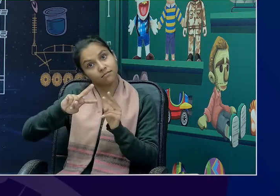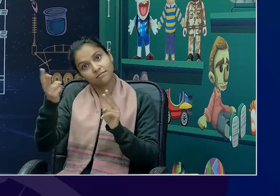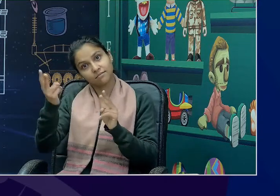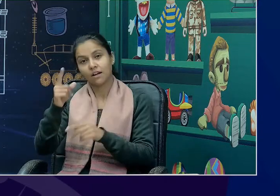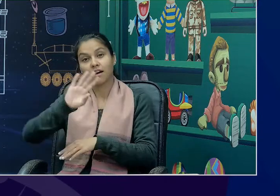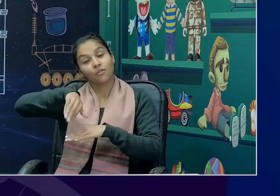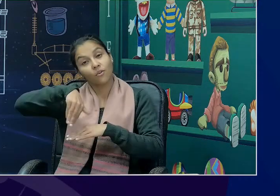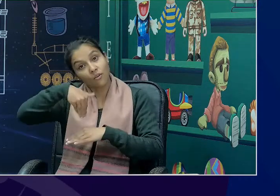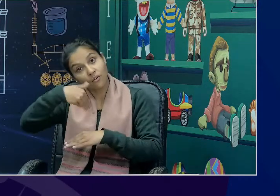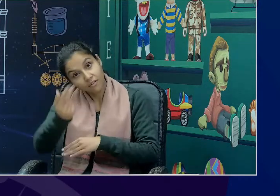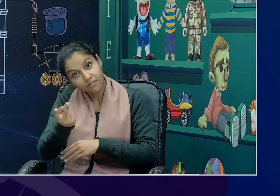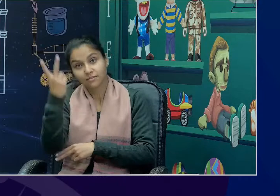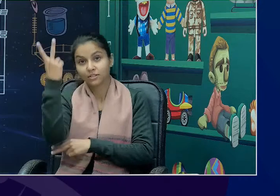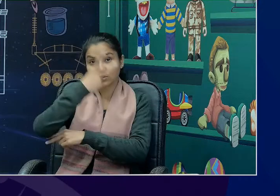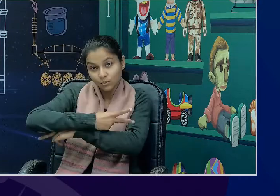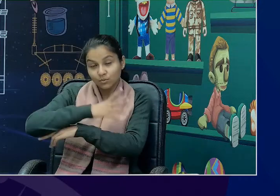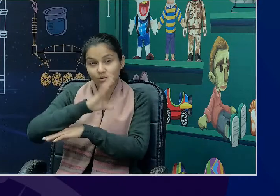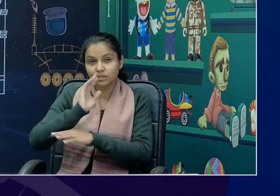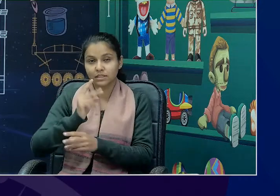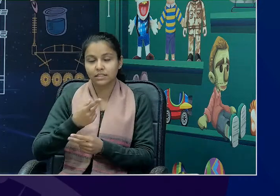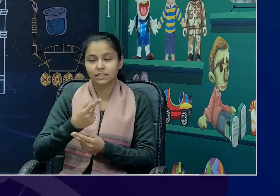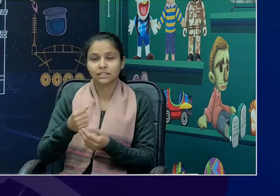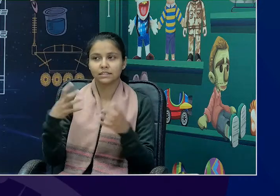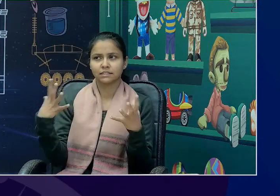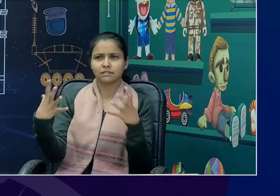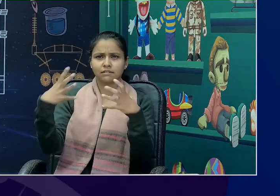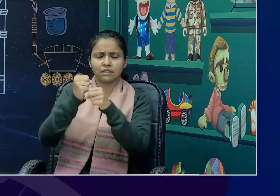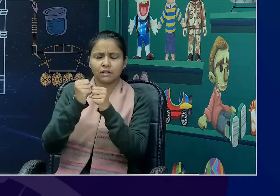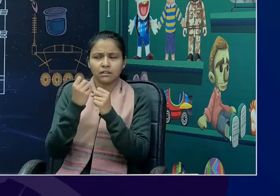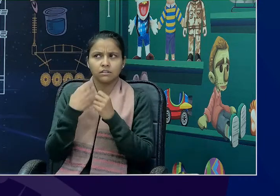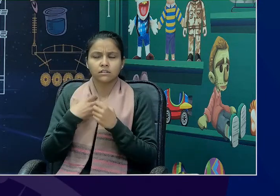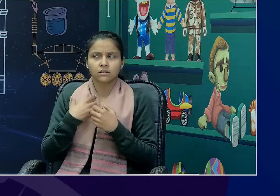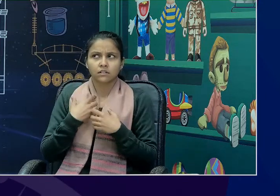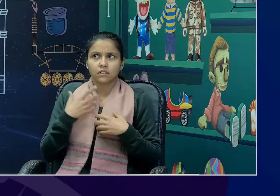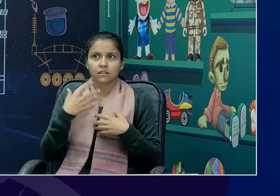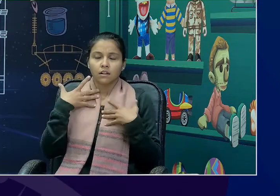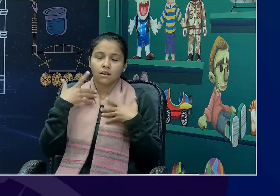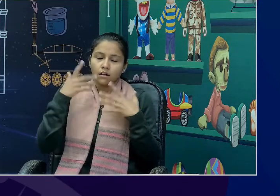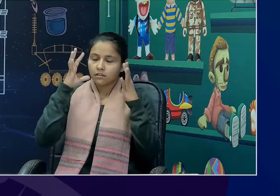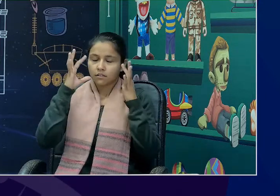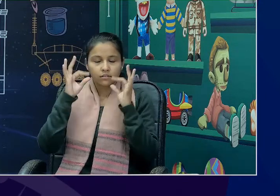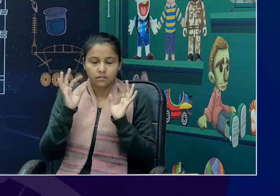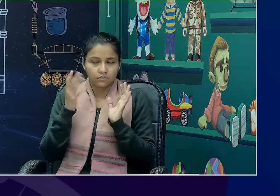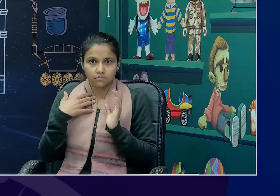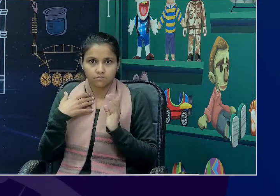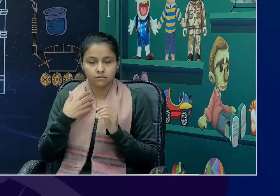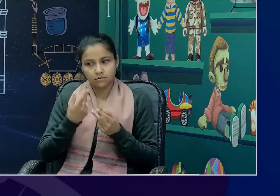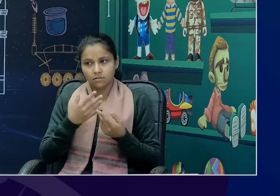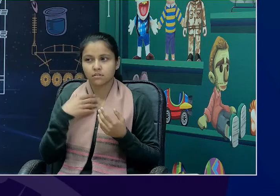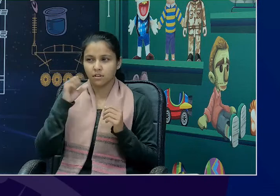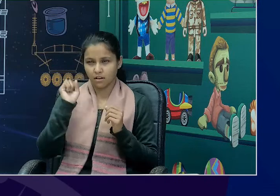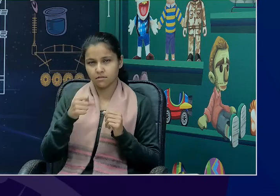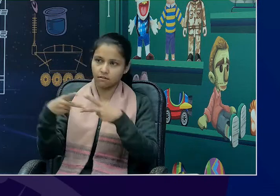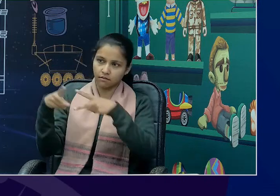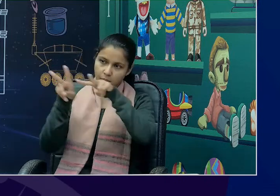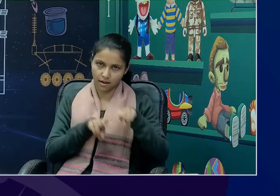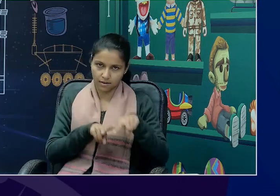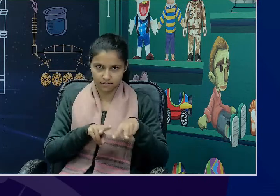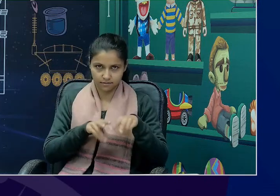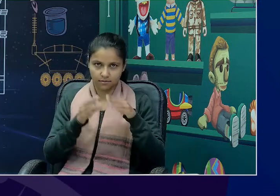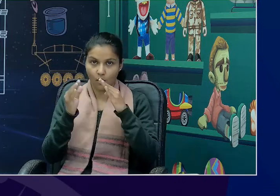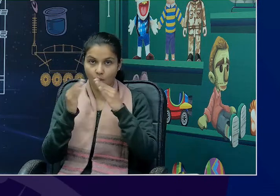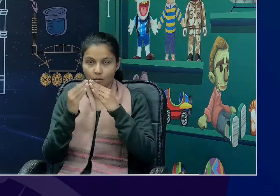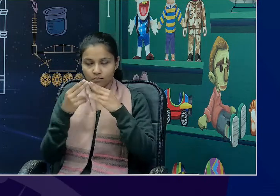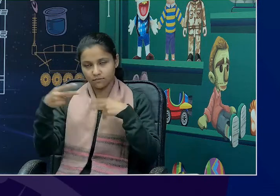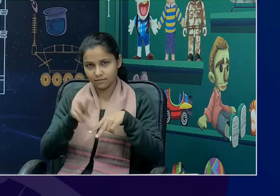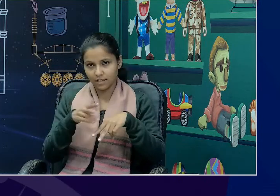days, he gathered some strength and he realized that yes, I have to go to my home. And as soon as he went to his home